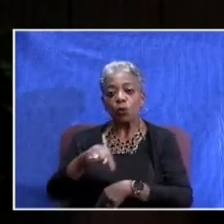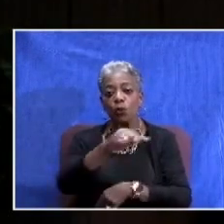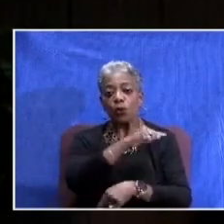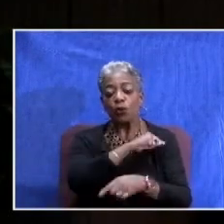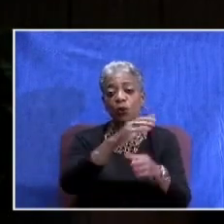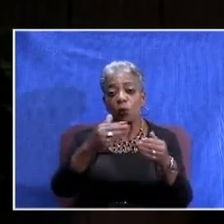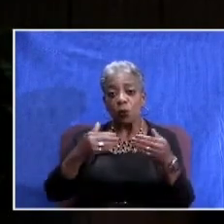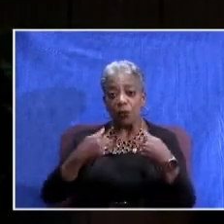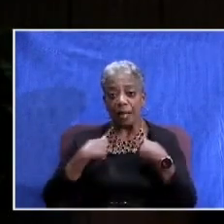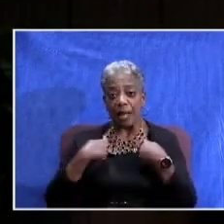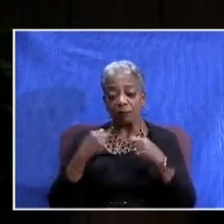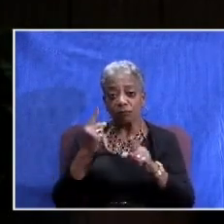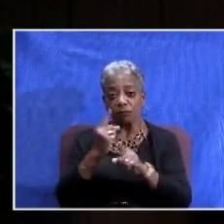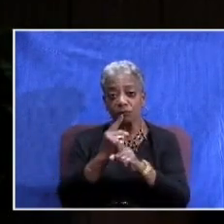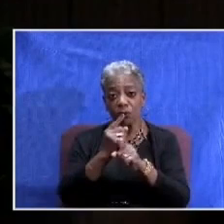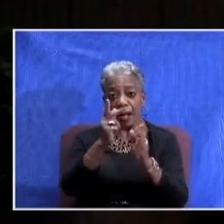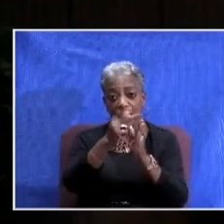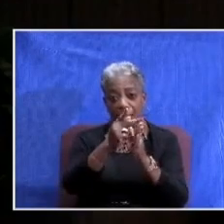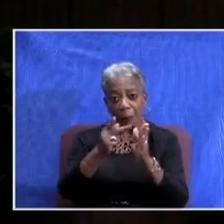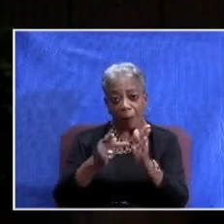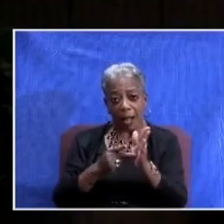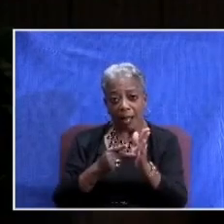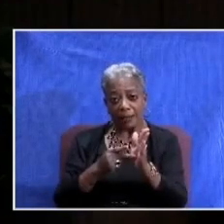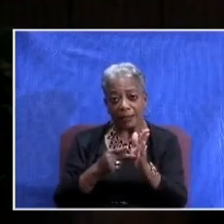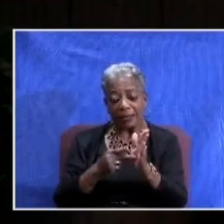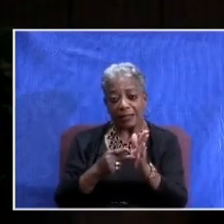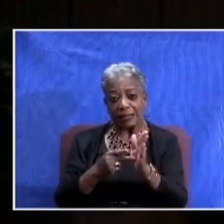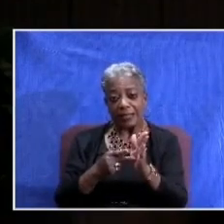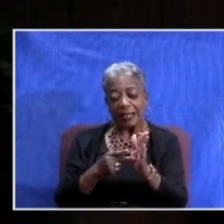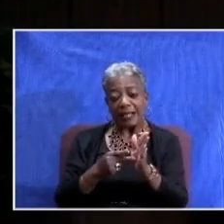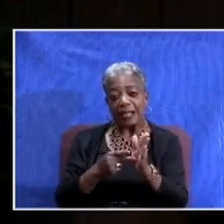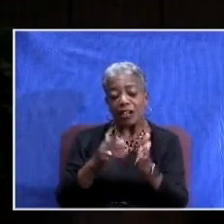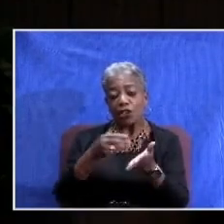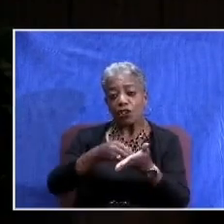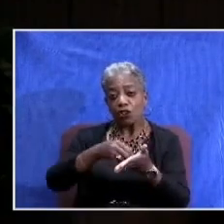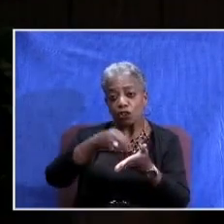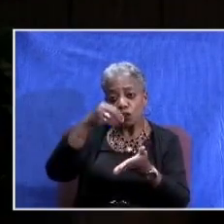You want fairness? Cancel student loan debt.